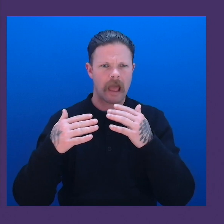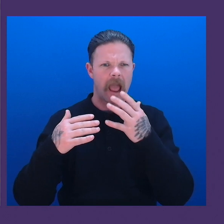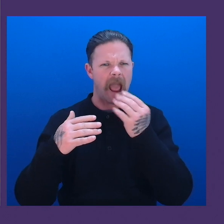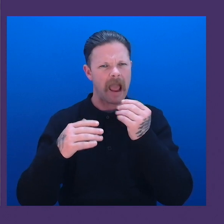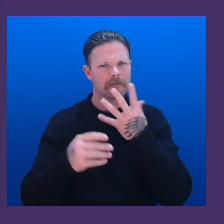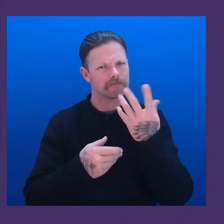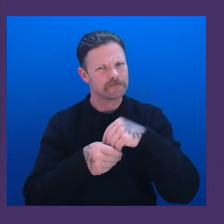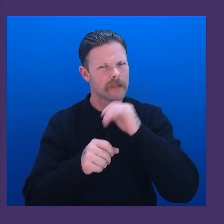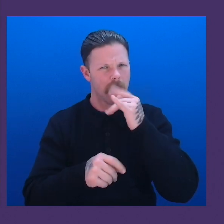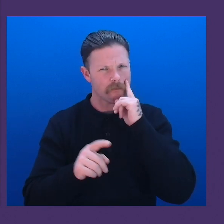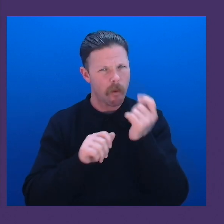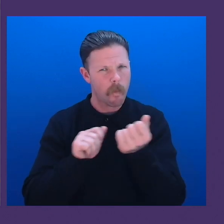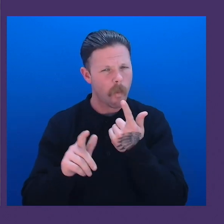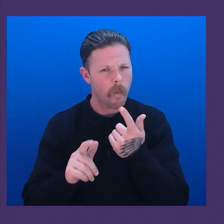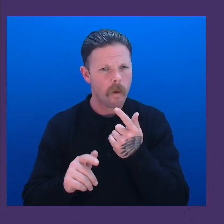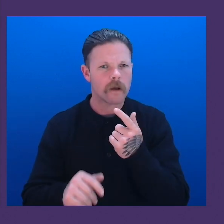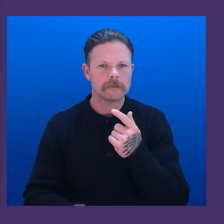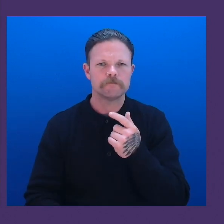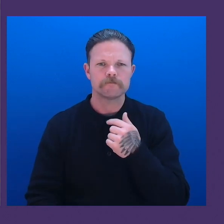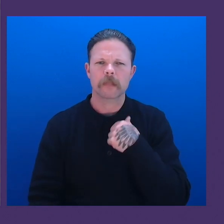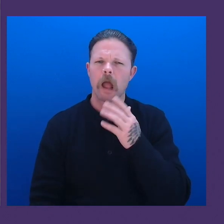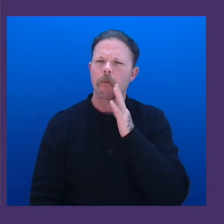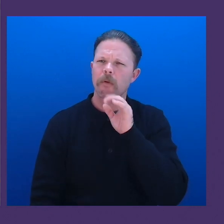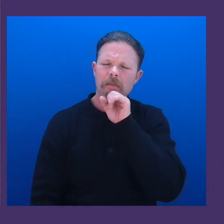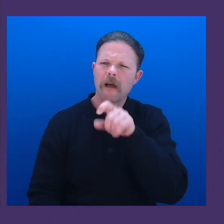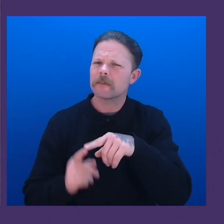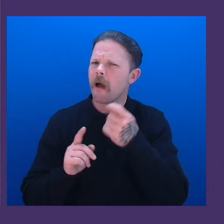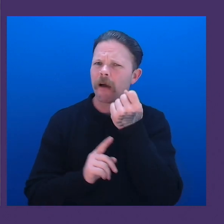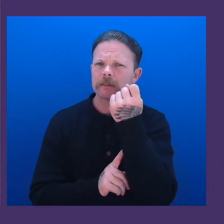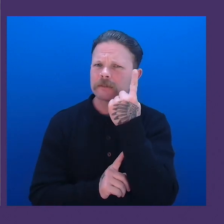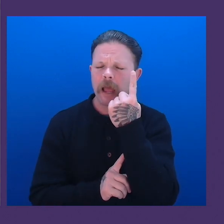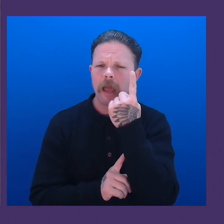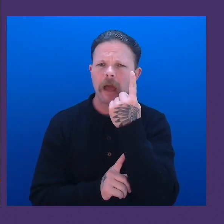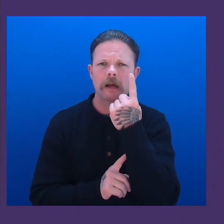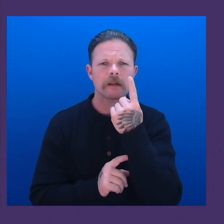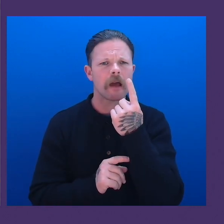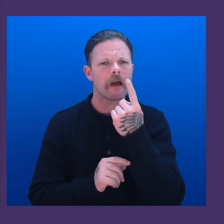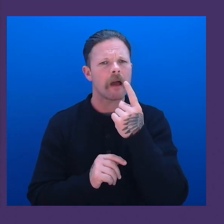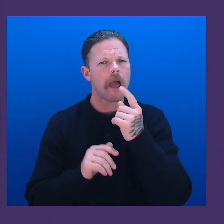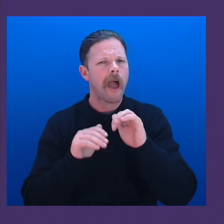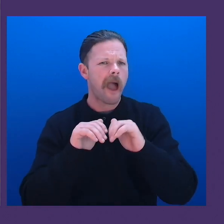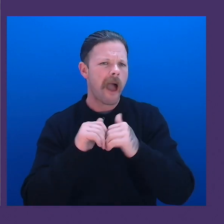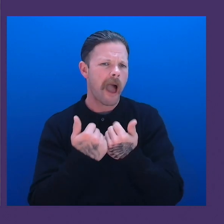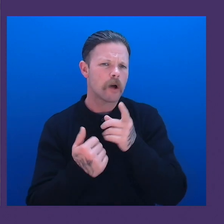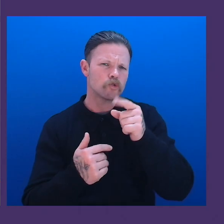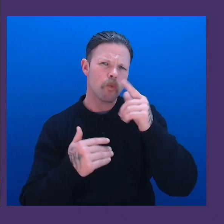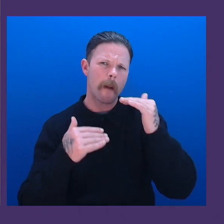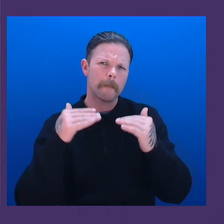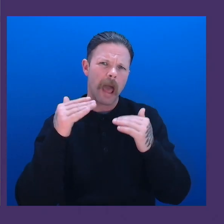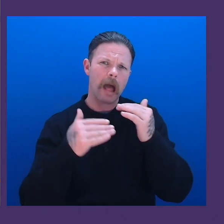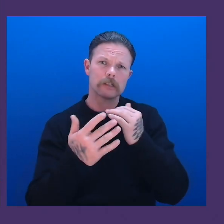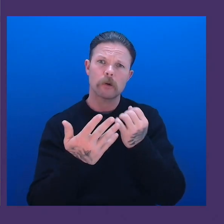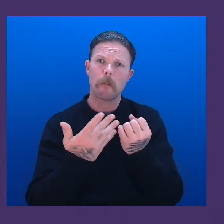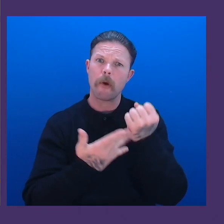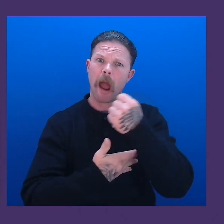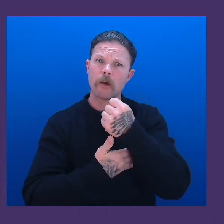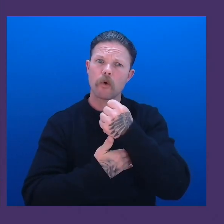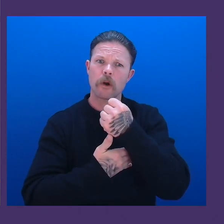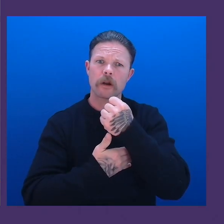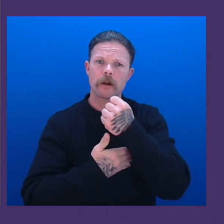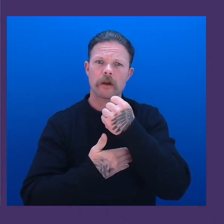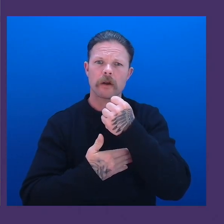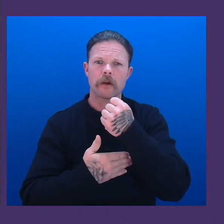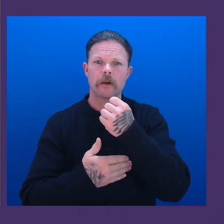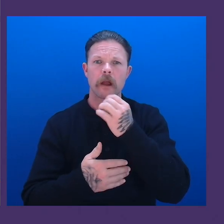love to understand really like, how do you balance the priorities and the resource